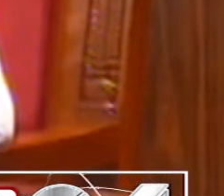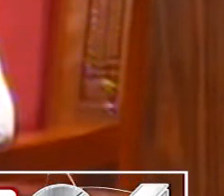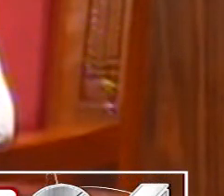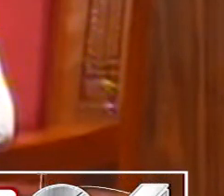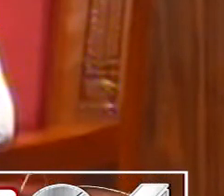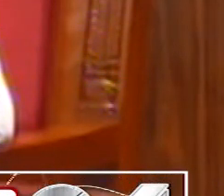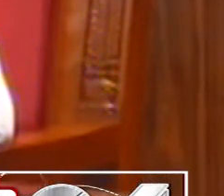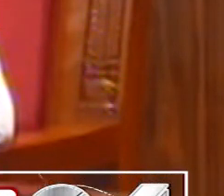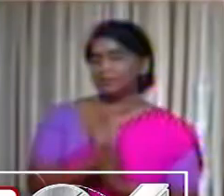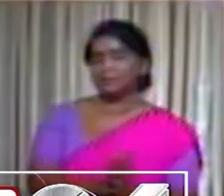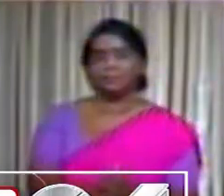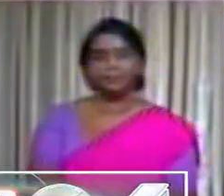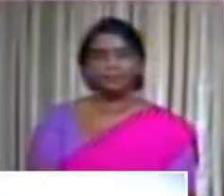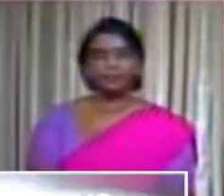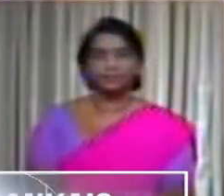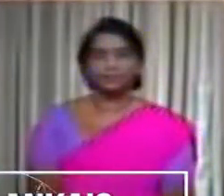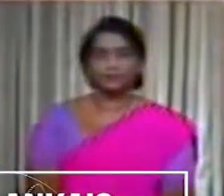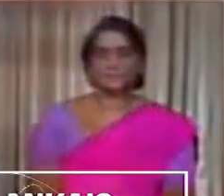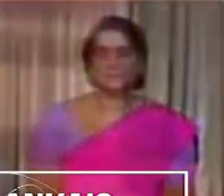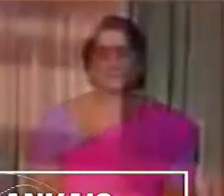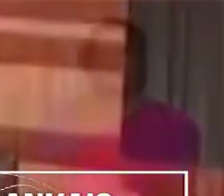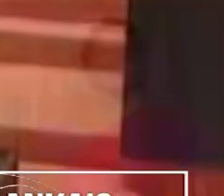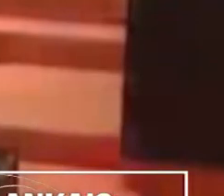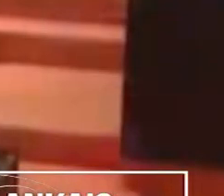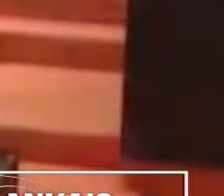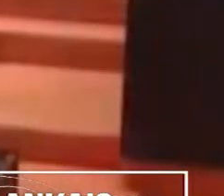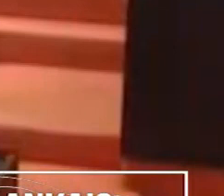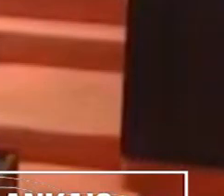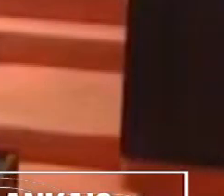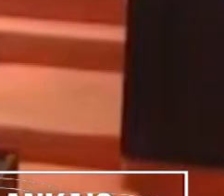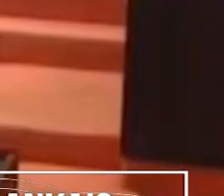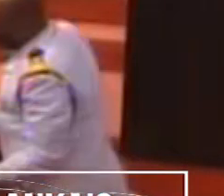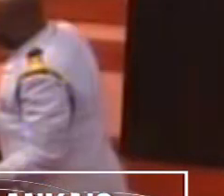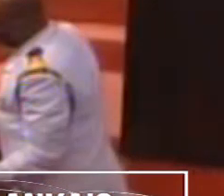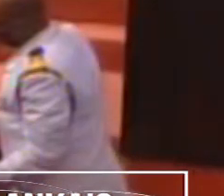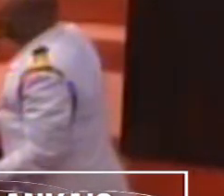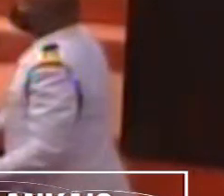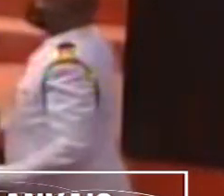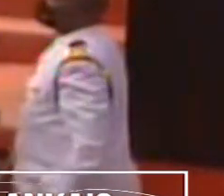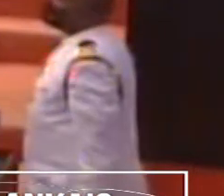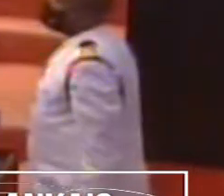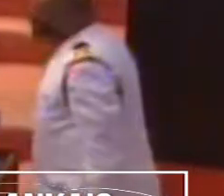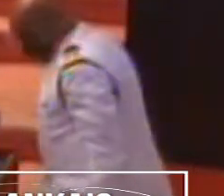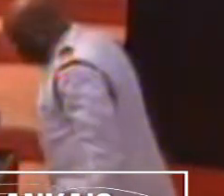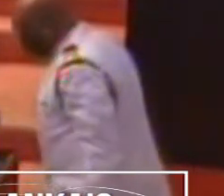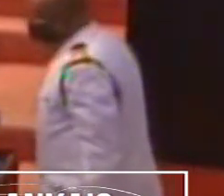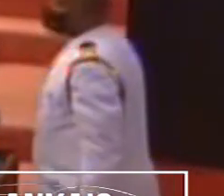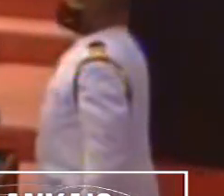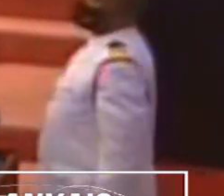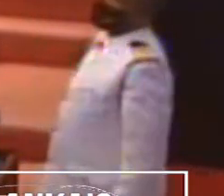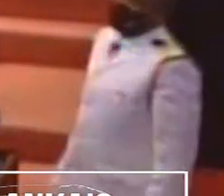United States and Mexico. Meanwhile, as Parliament commenced another day of debates on the 2022 Appropriation Bill,